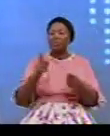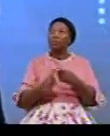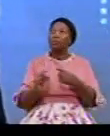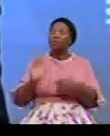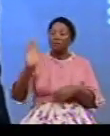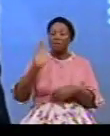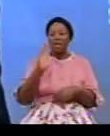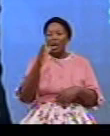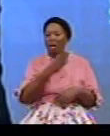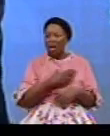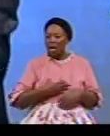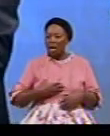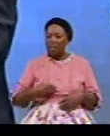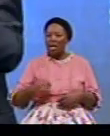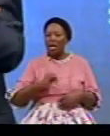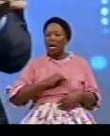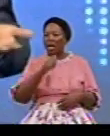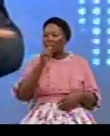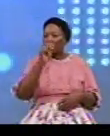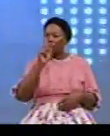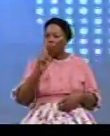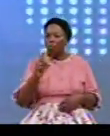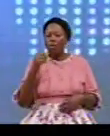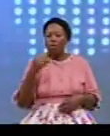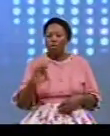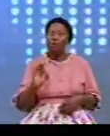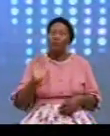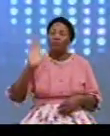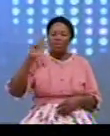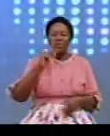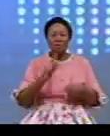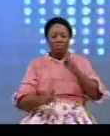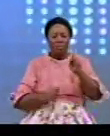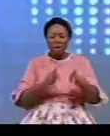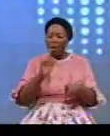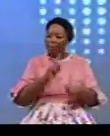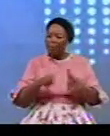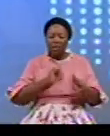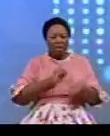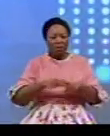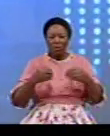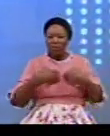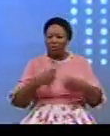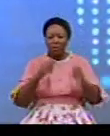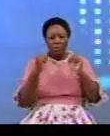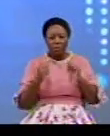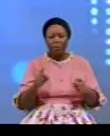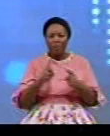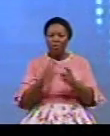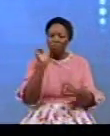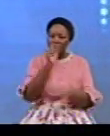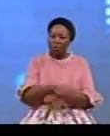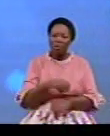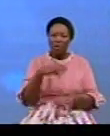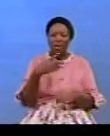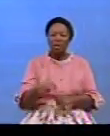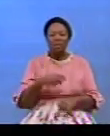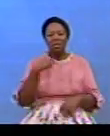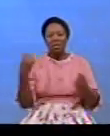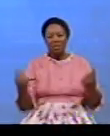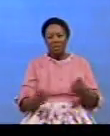has no joy. It's broken. Broken heart. Broken mind. Broken personality.